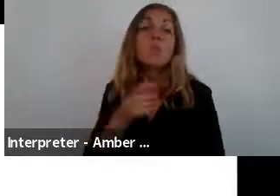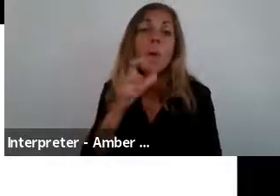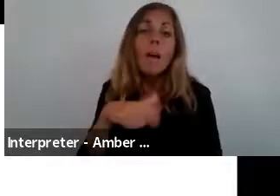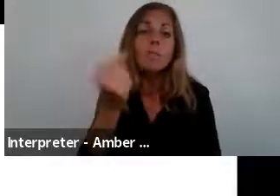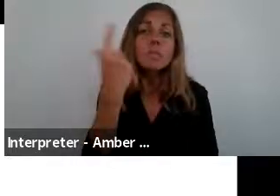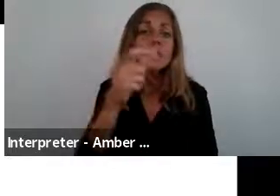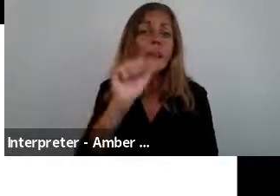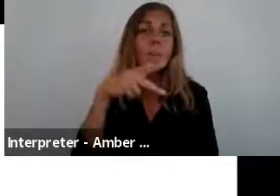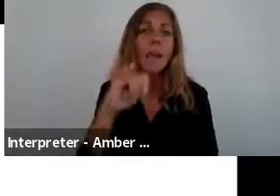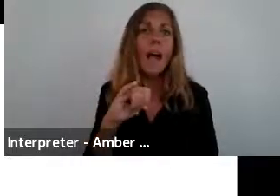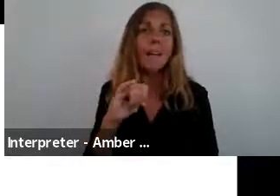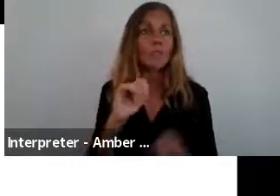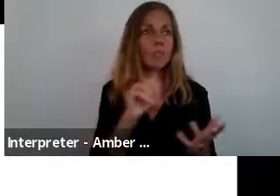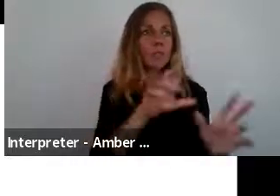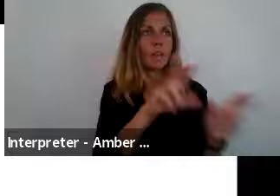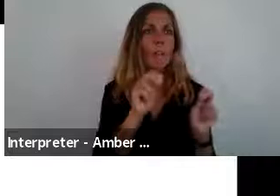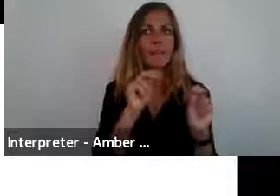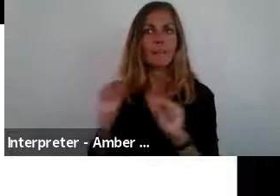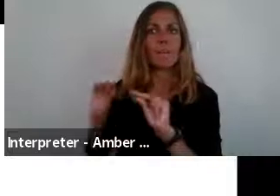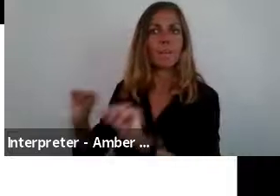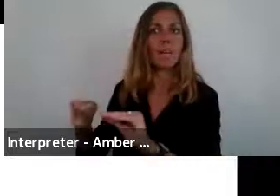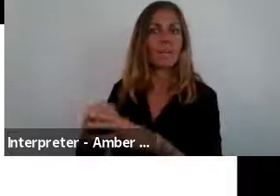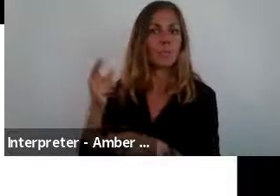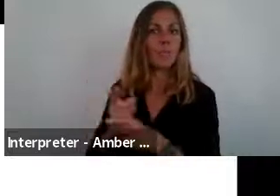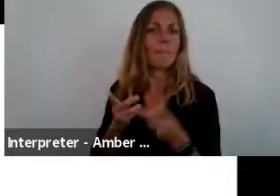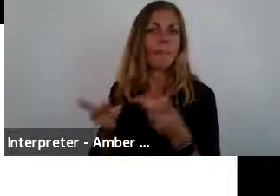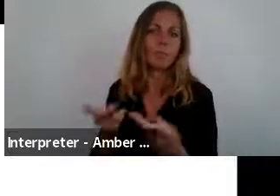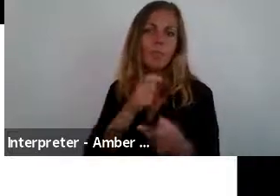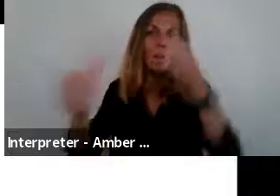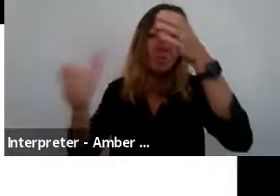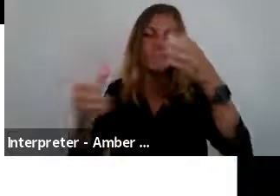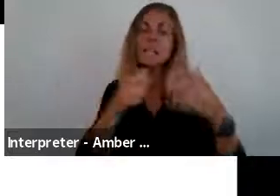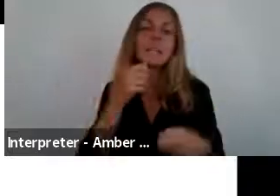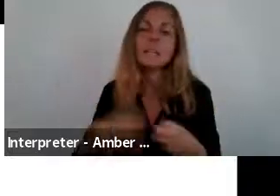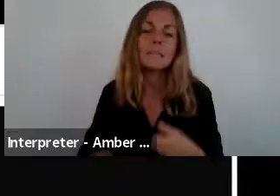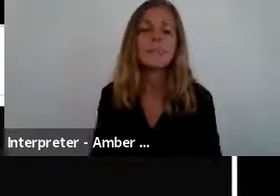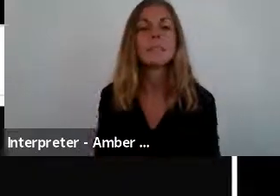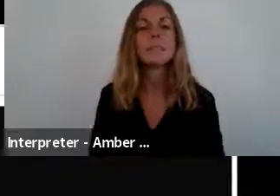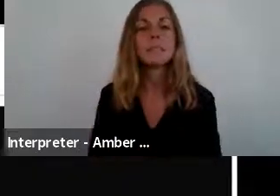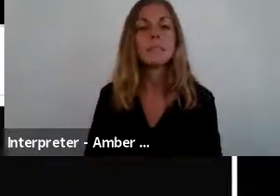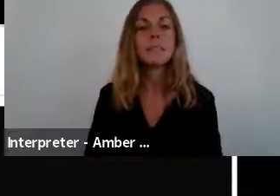bit of code. You have to place it where you're supposed to place it on the service that you've hired. It's not very difficult.